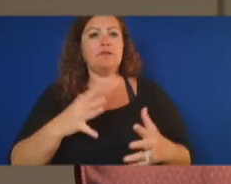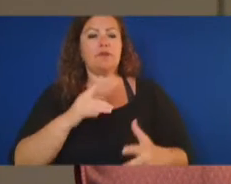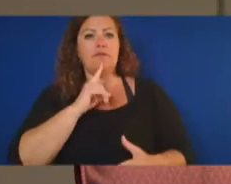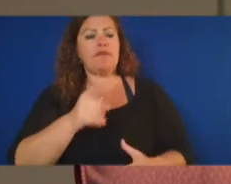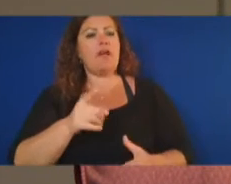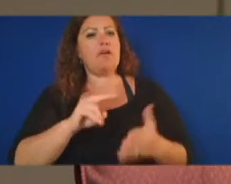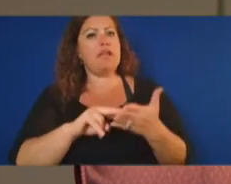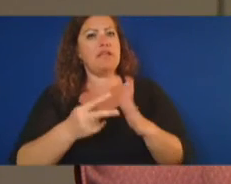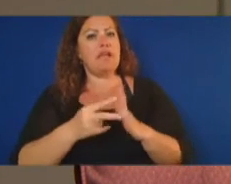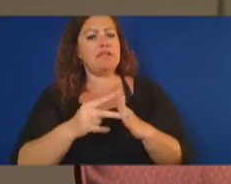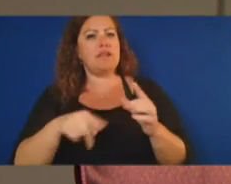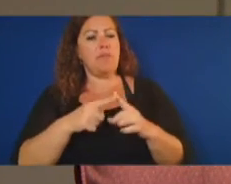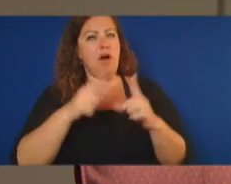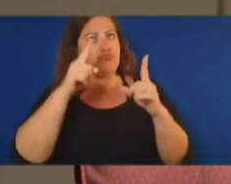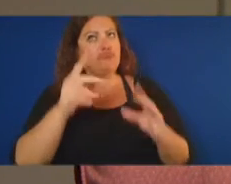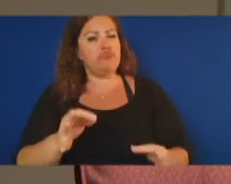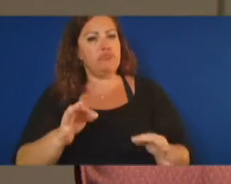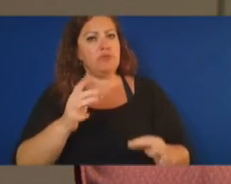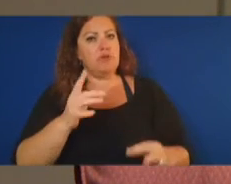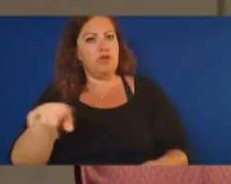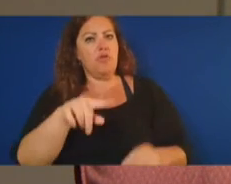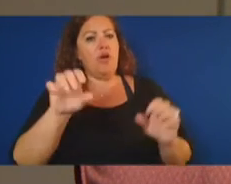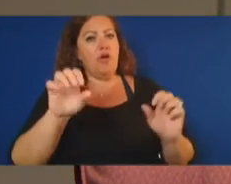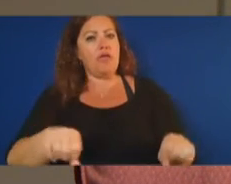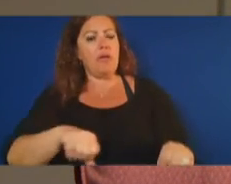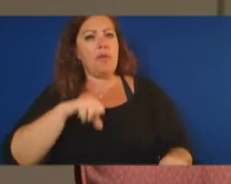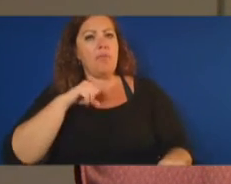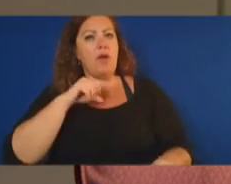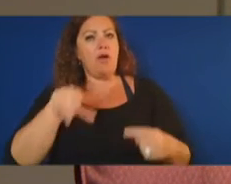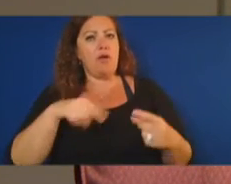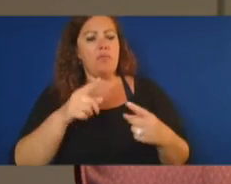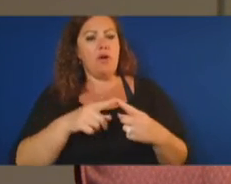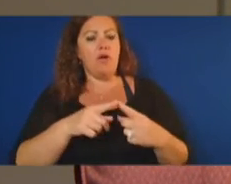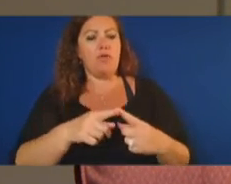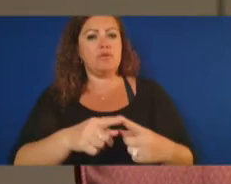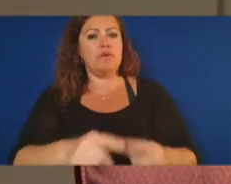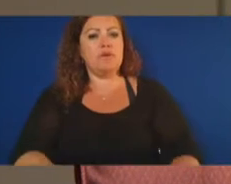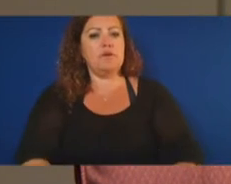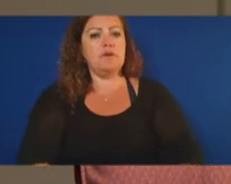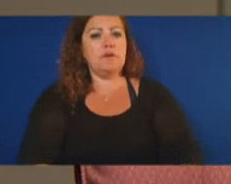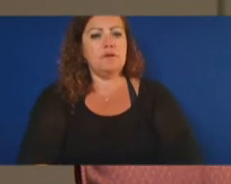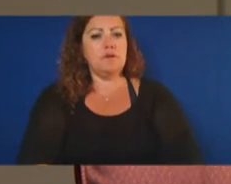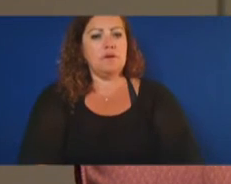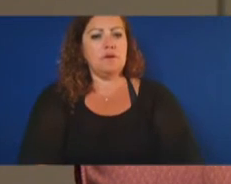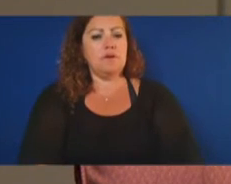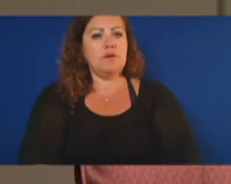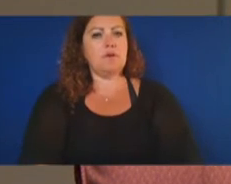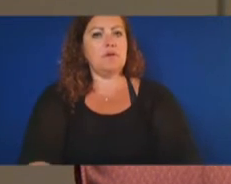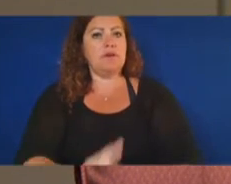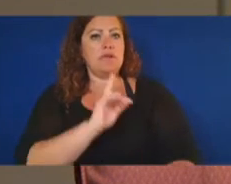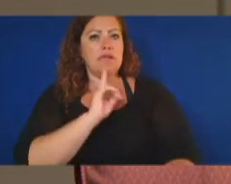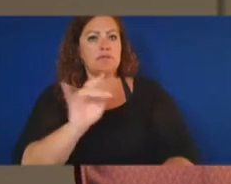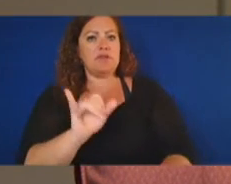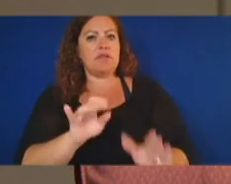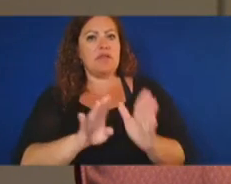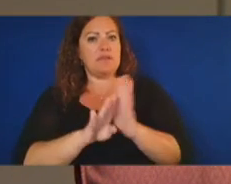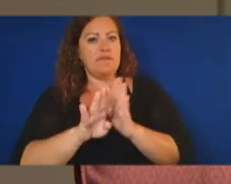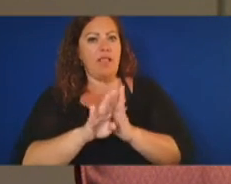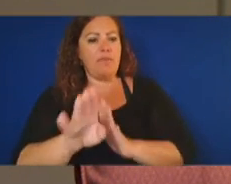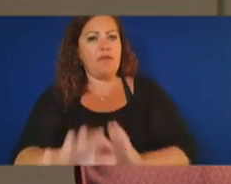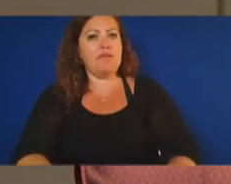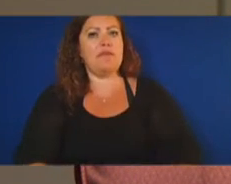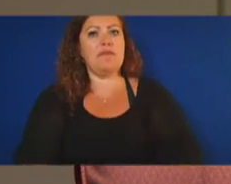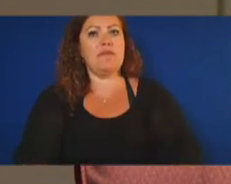about making decisions that you all can be proud of uh especially as developments uh